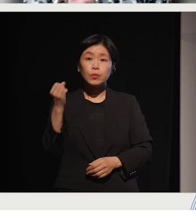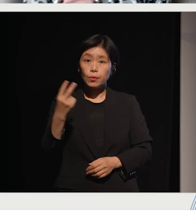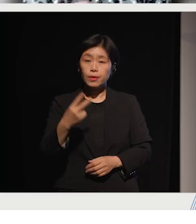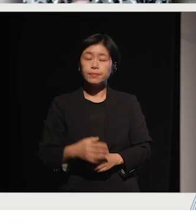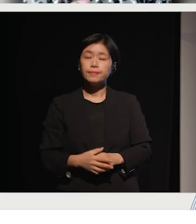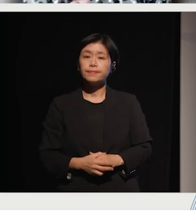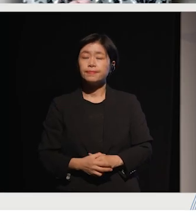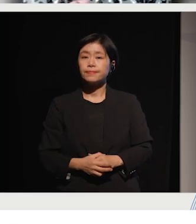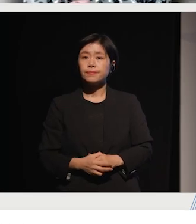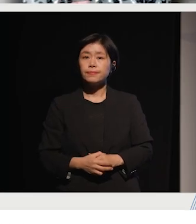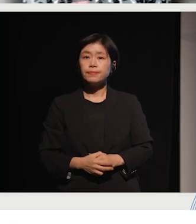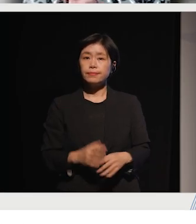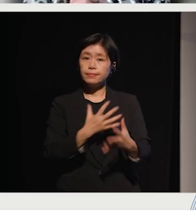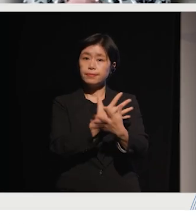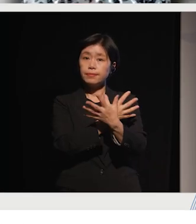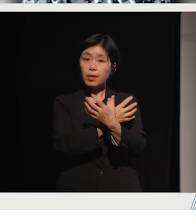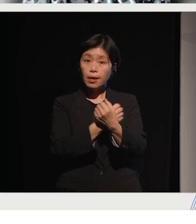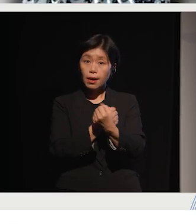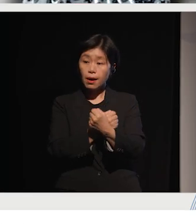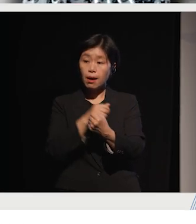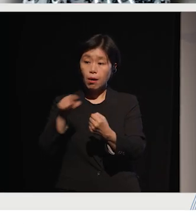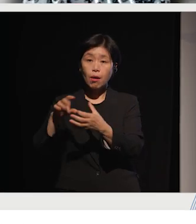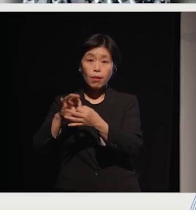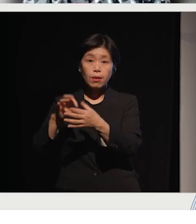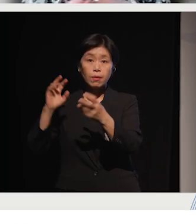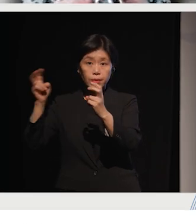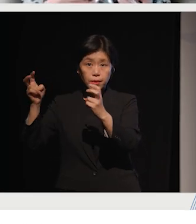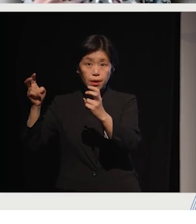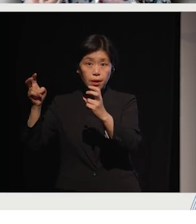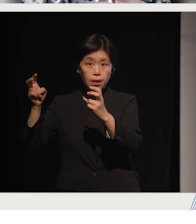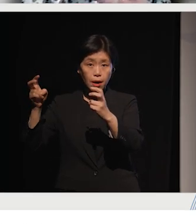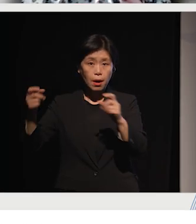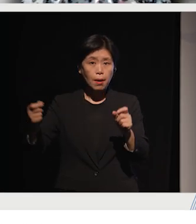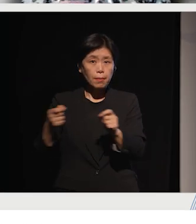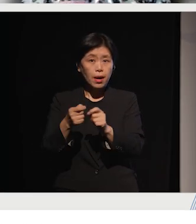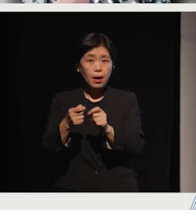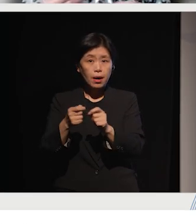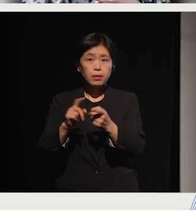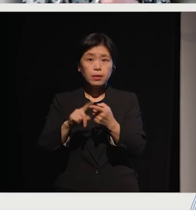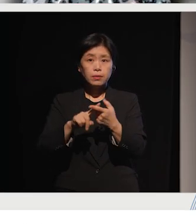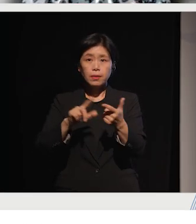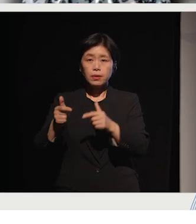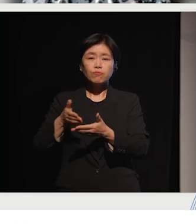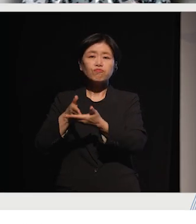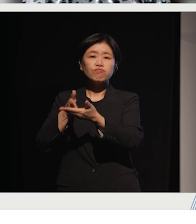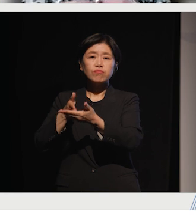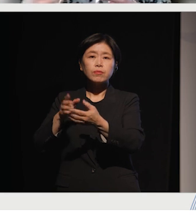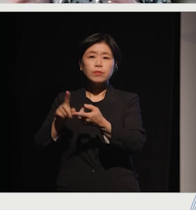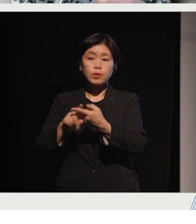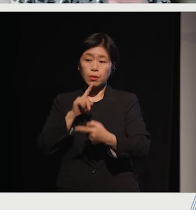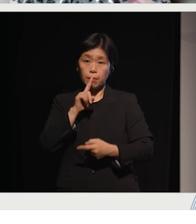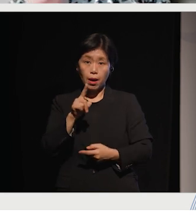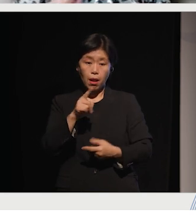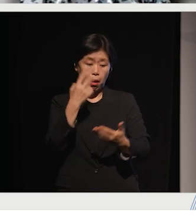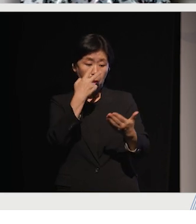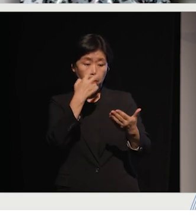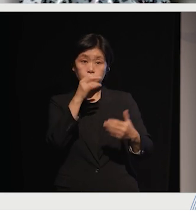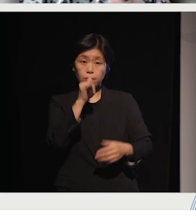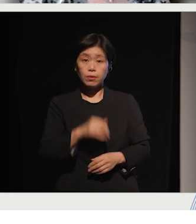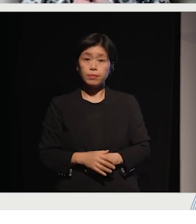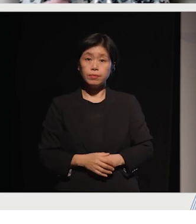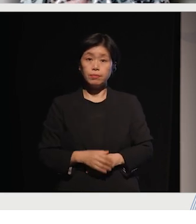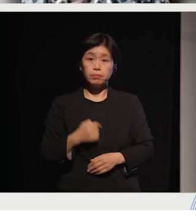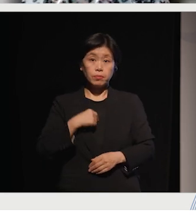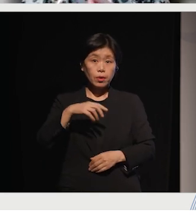of accessibility requirements for our contractors. And what I mean by that is the Smithsonian works with a lot